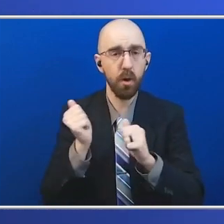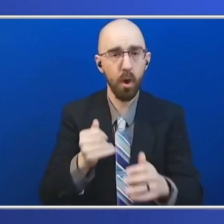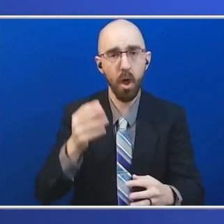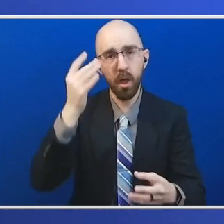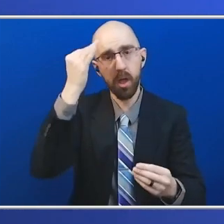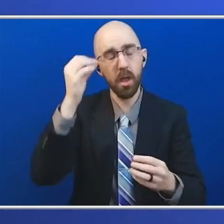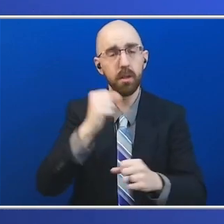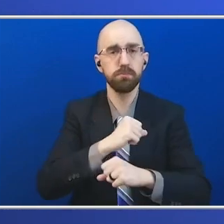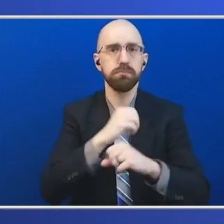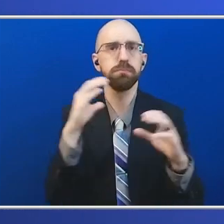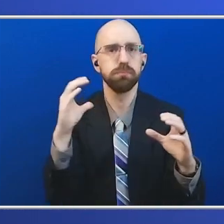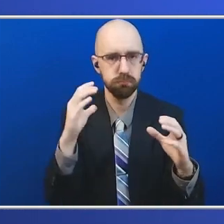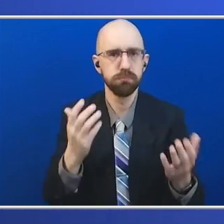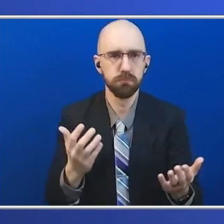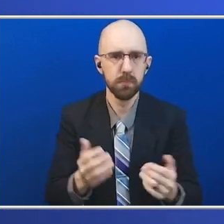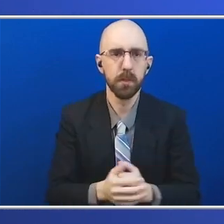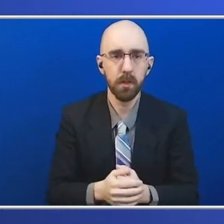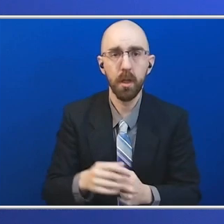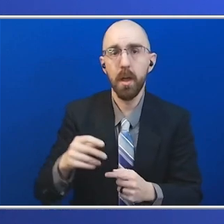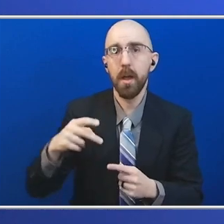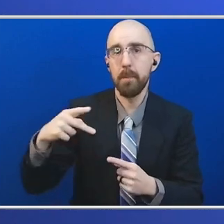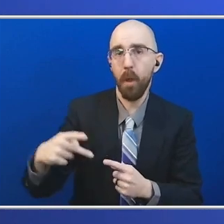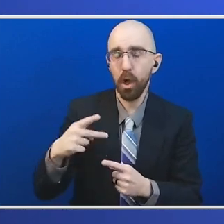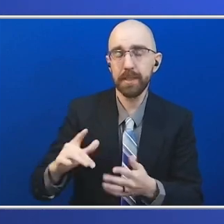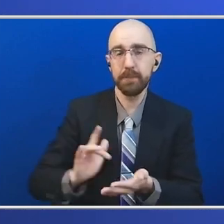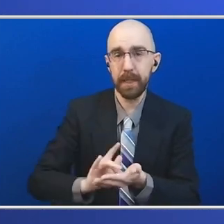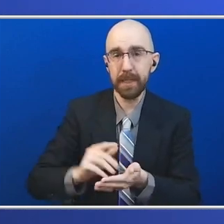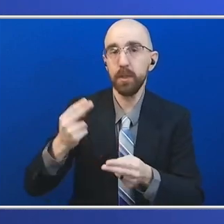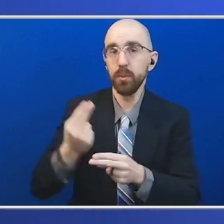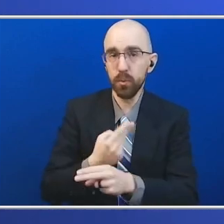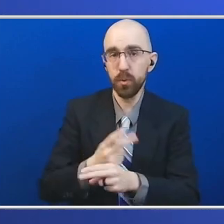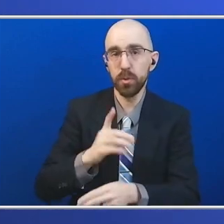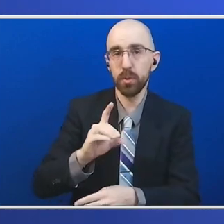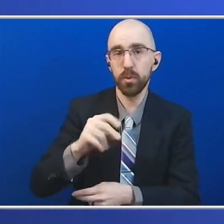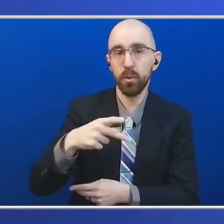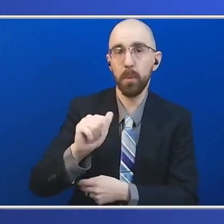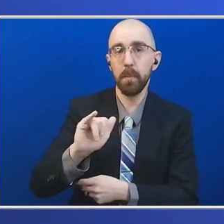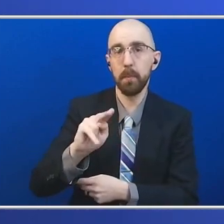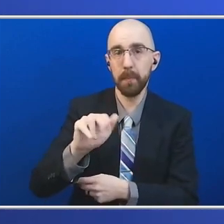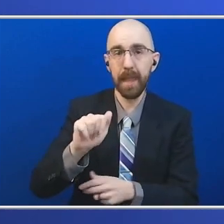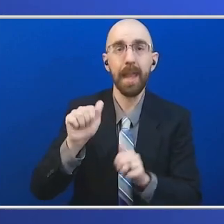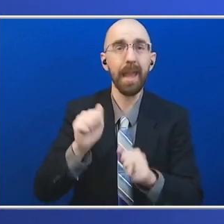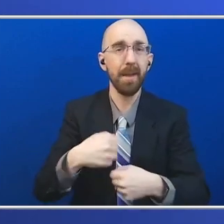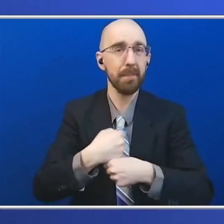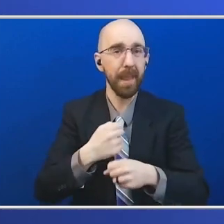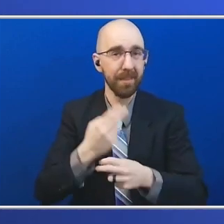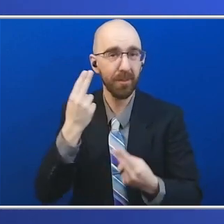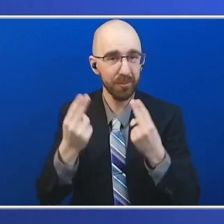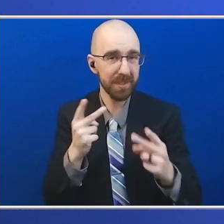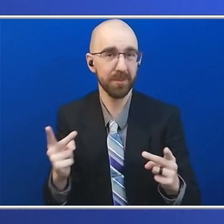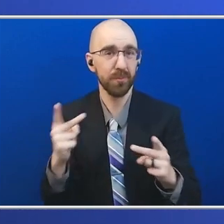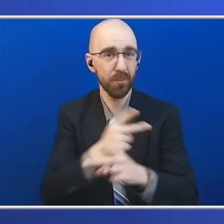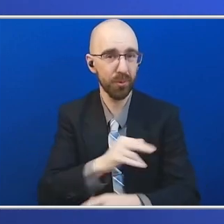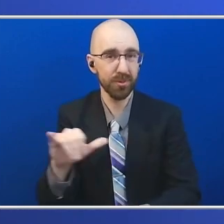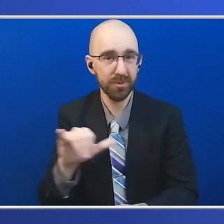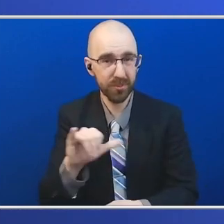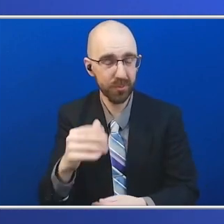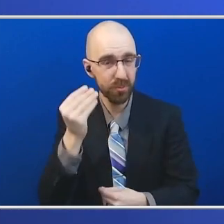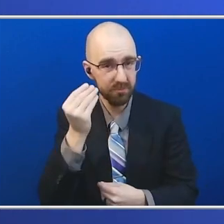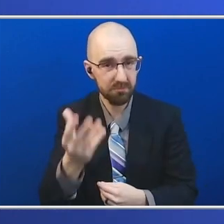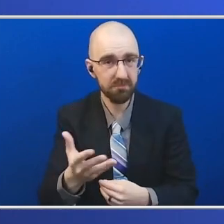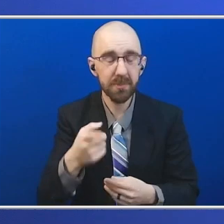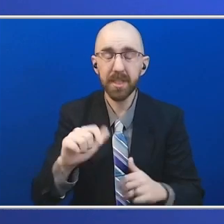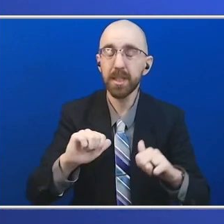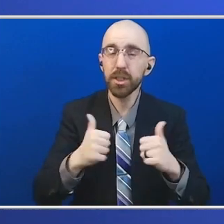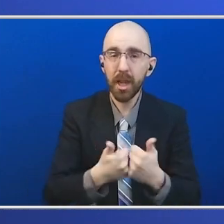Parkinson's medications that act on dopamine can also worsen these hallucinations. The challenge has been so far, Parkinson's